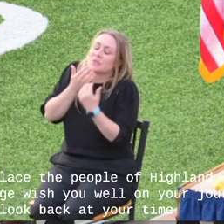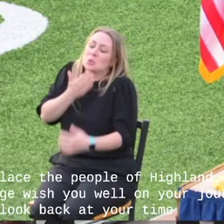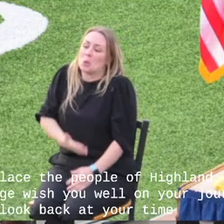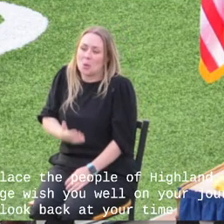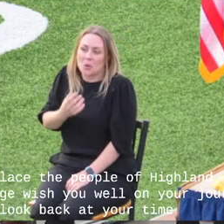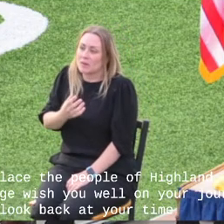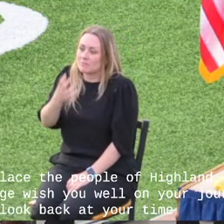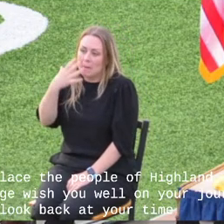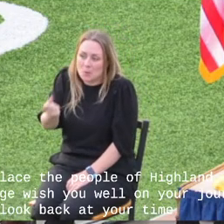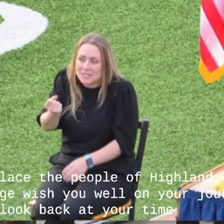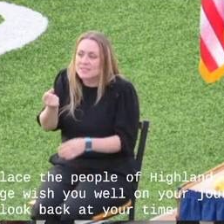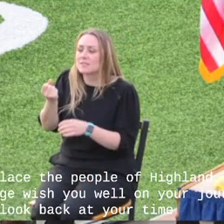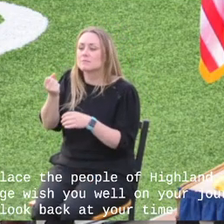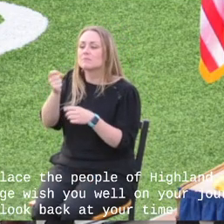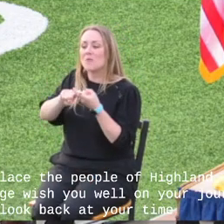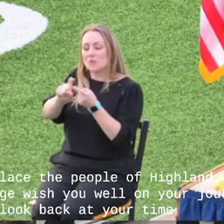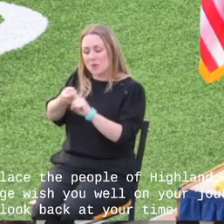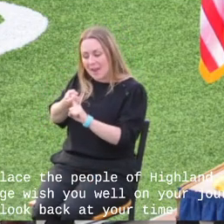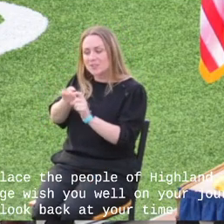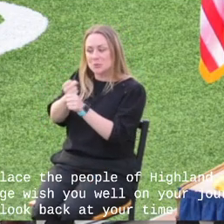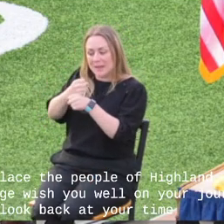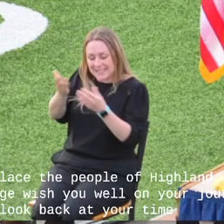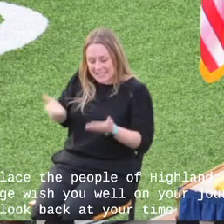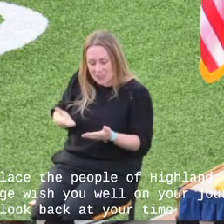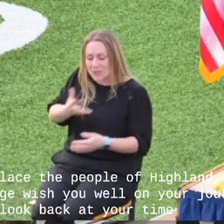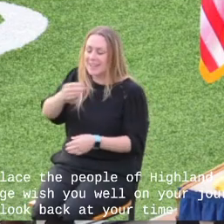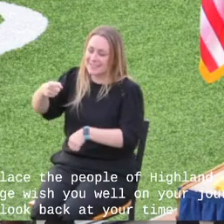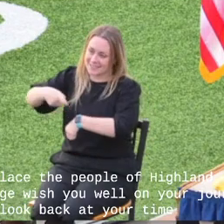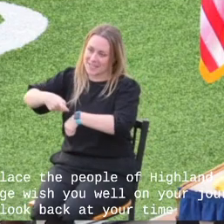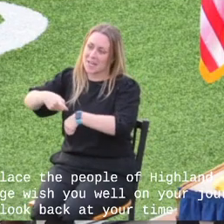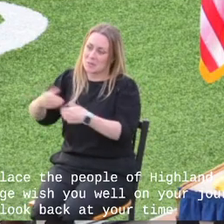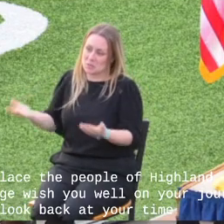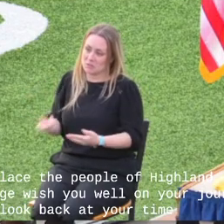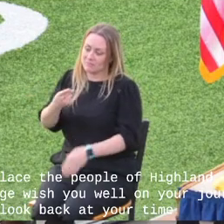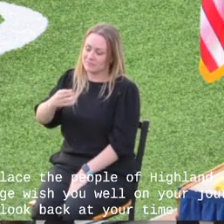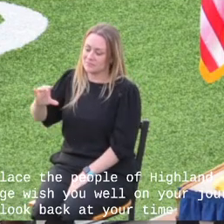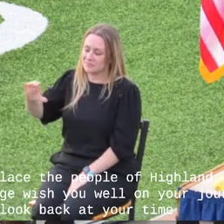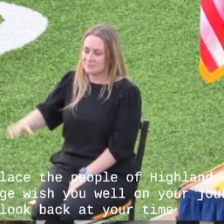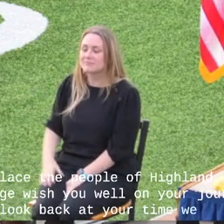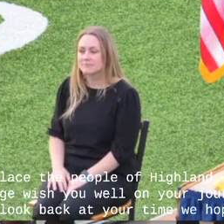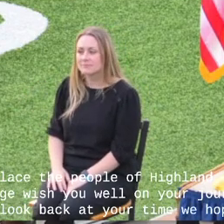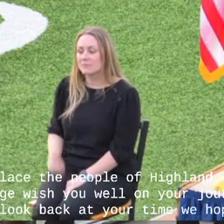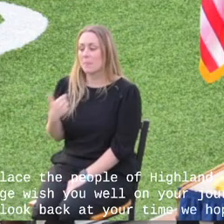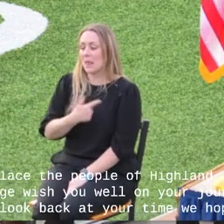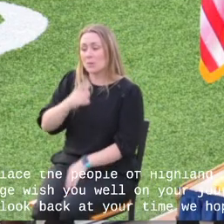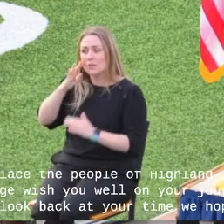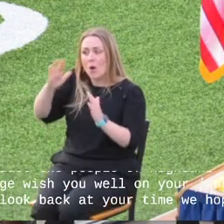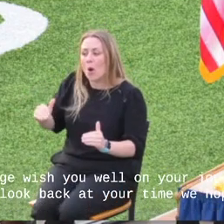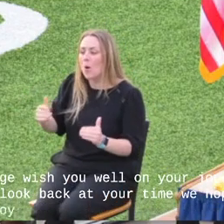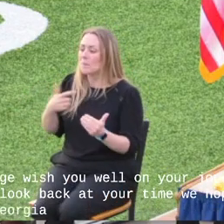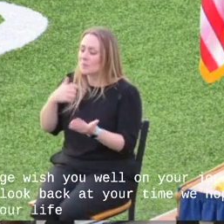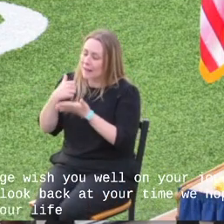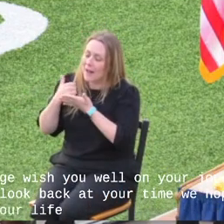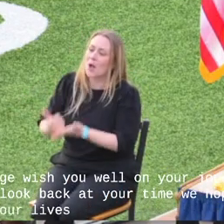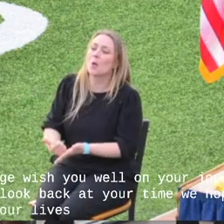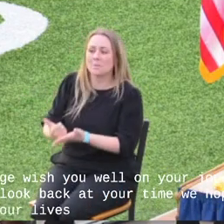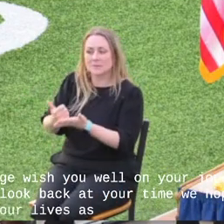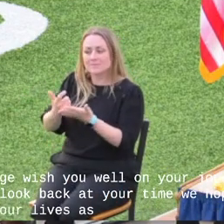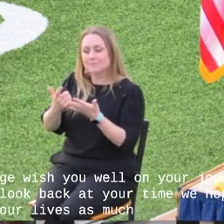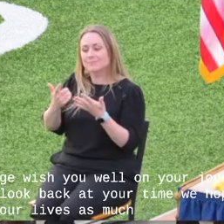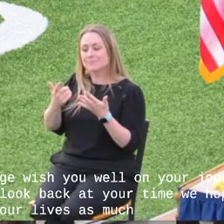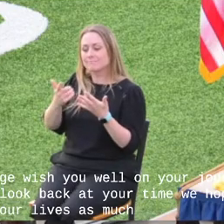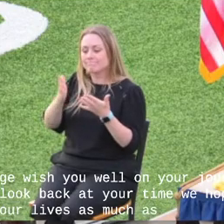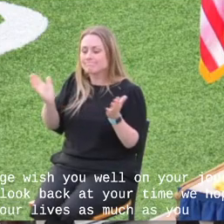you made and the time you had here at Highland Community College. We hope we have enriched your lives as